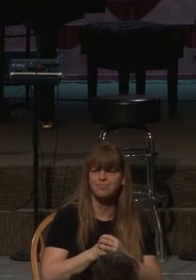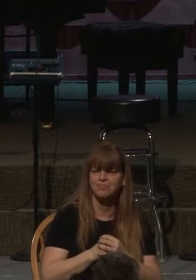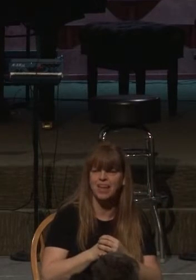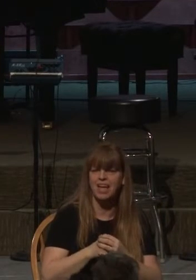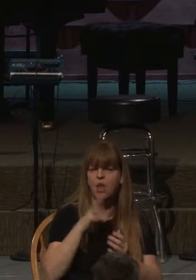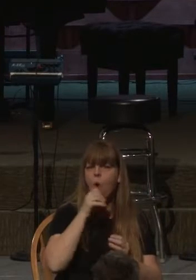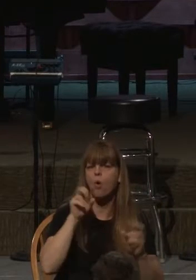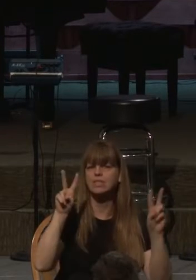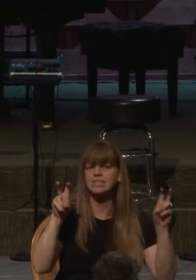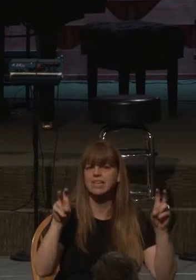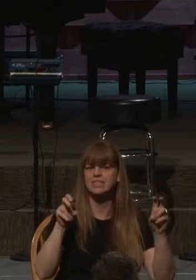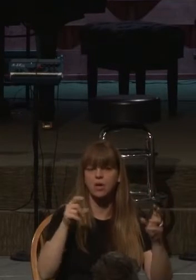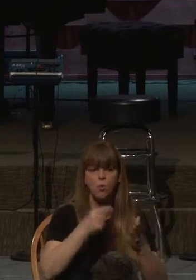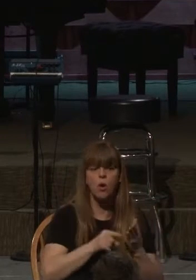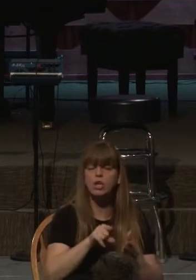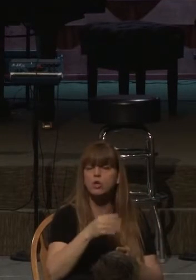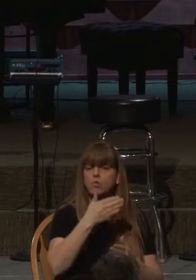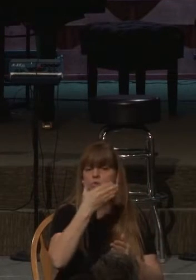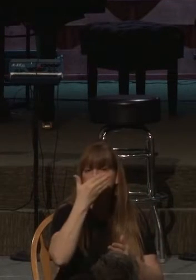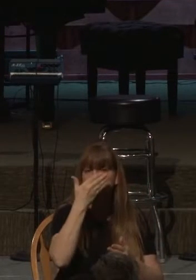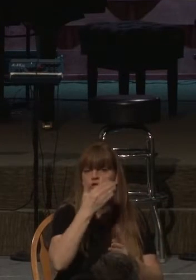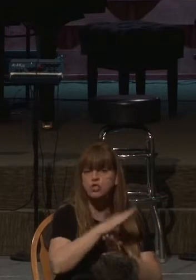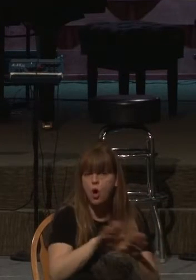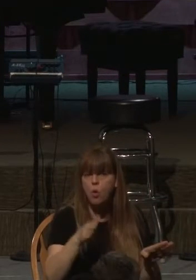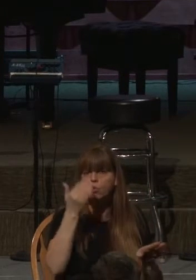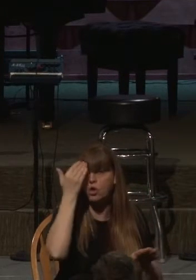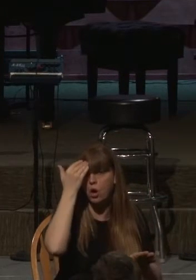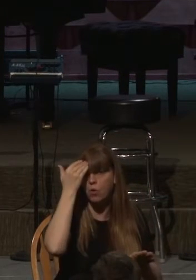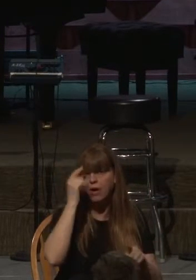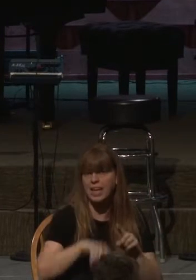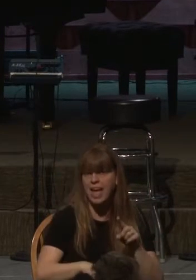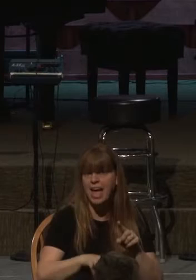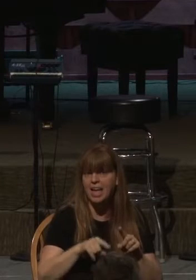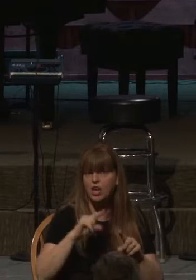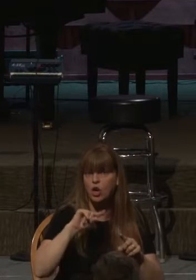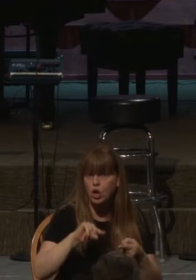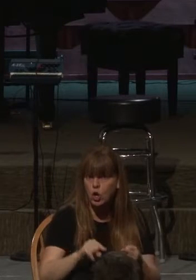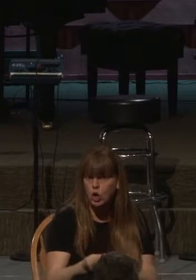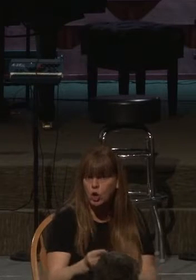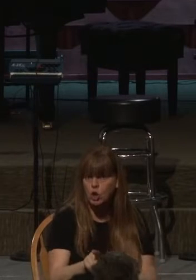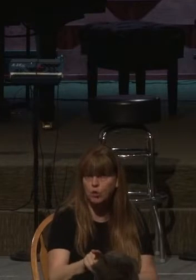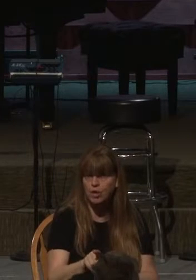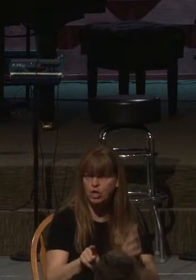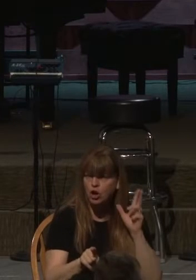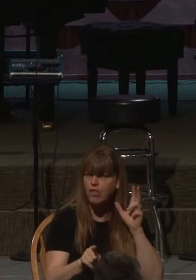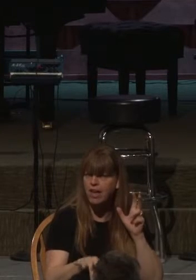There's an old saying that says, what you don't know can't hurt you. How many of you have heard that?